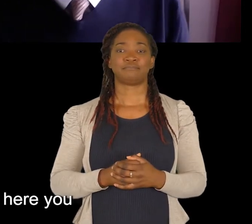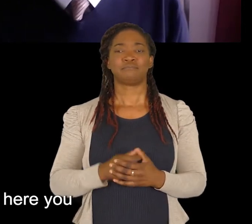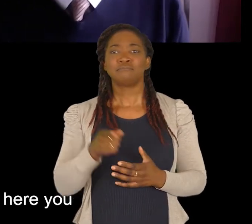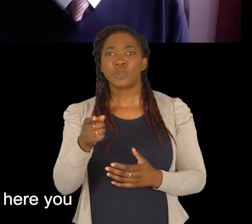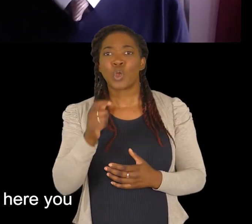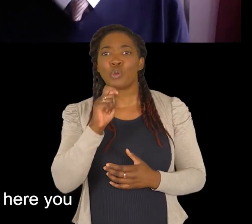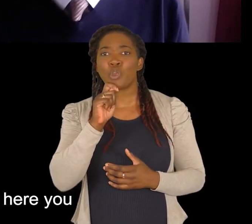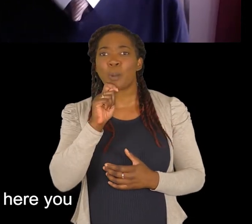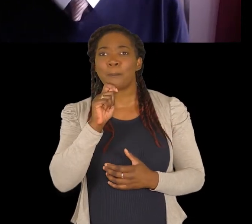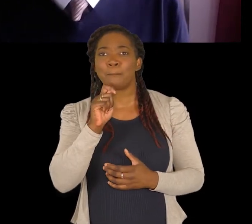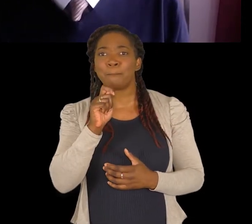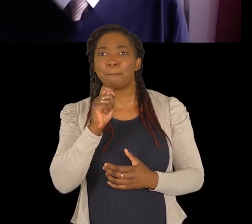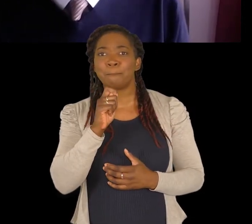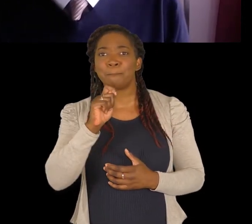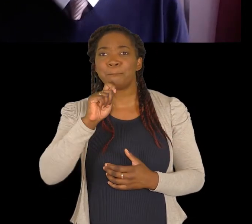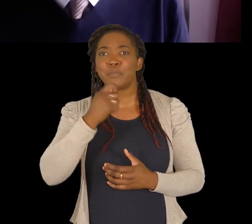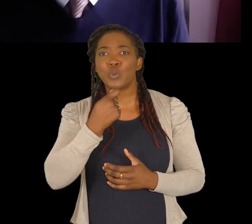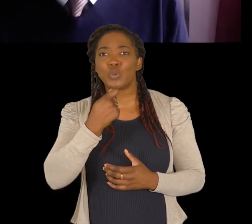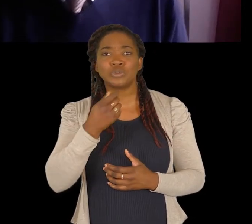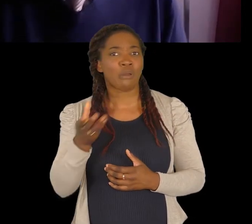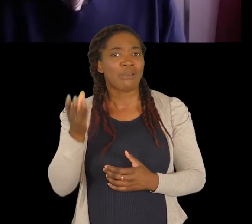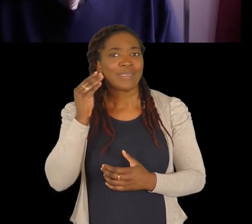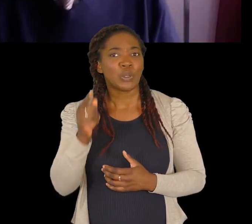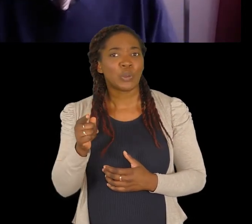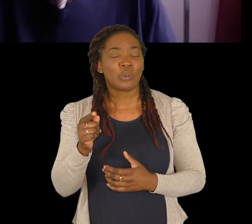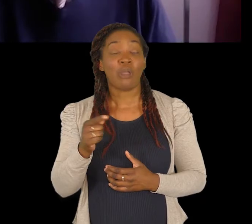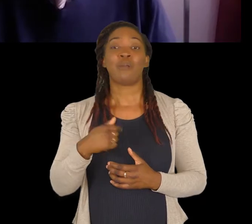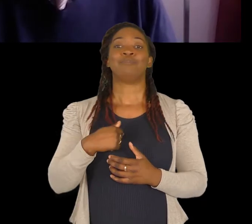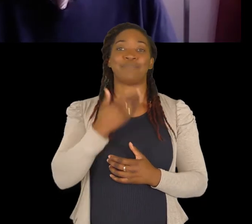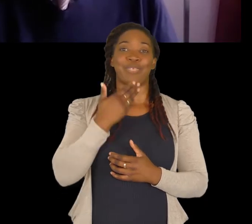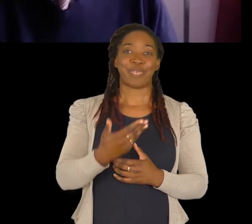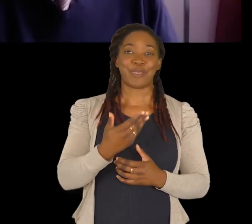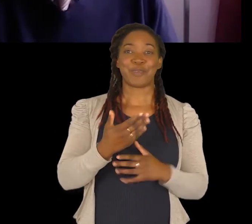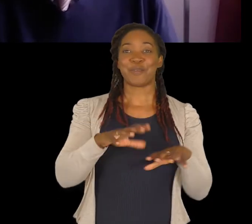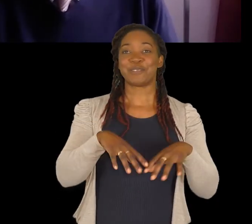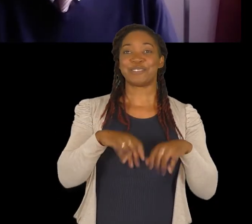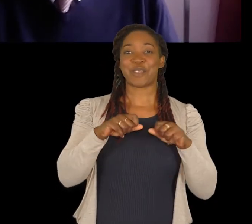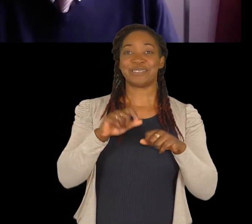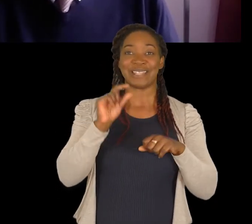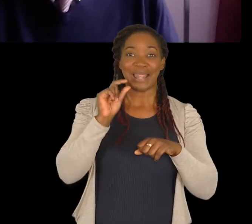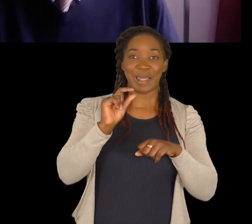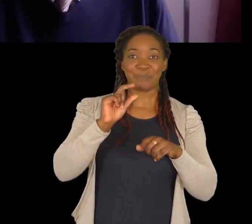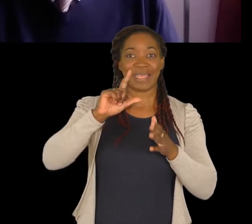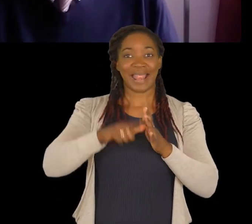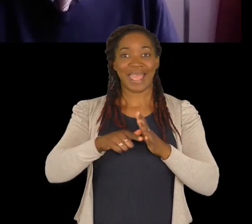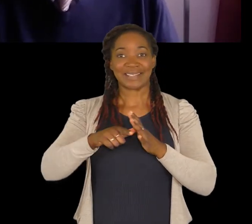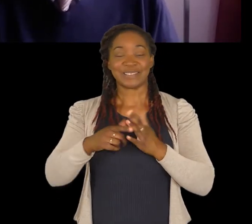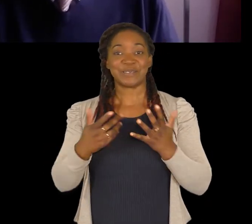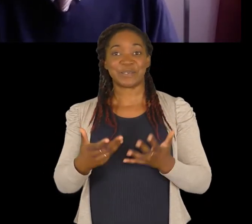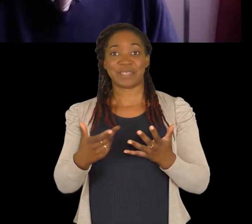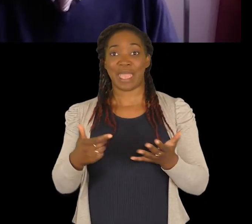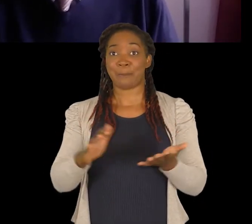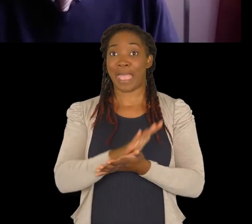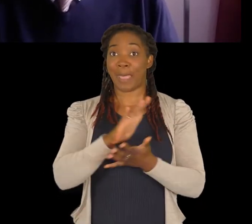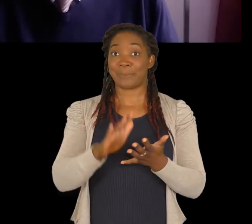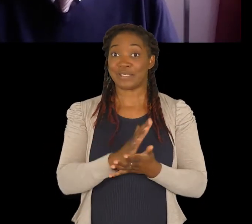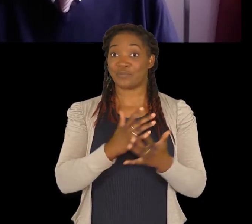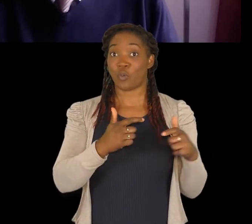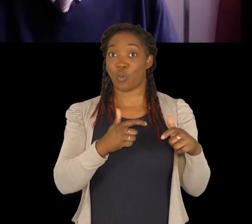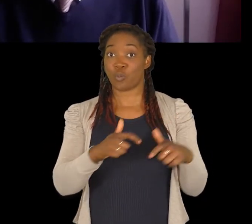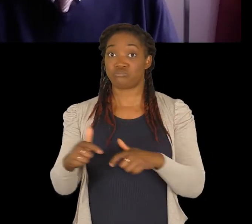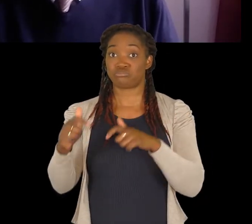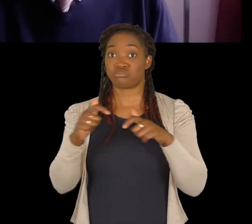You've gone on mute, Rose. I can't hear you for some reason. Thank you. Because we started a little bit later today, I'm happy for this to go